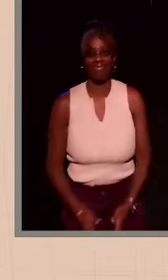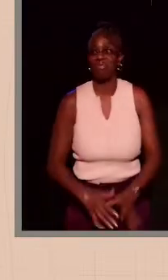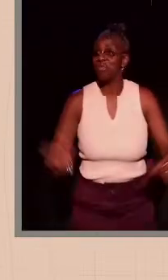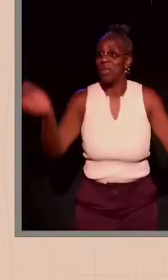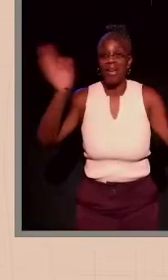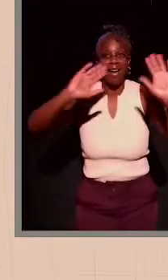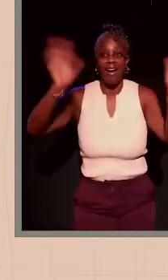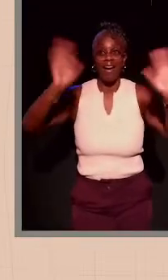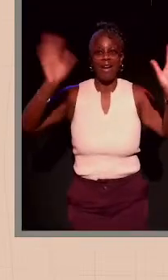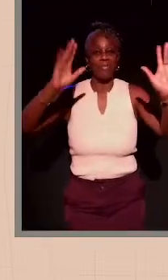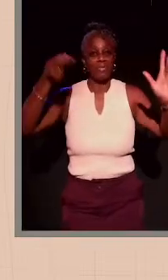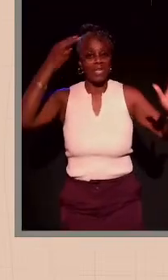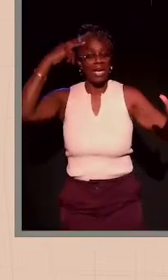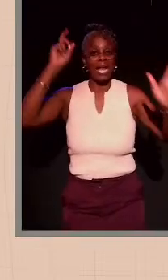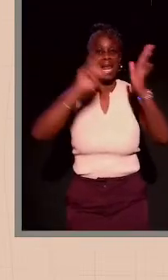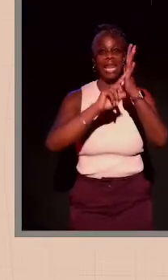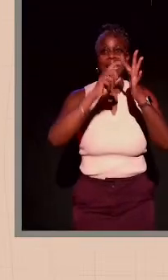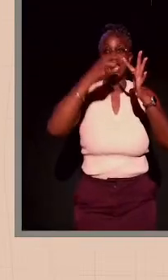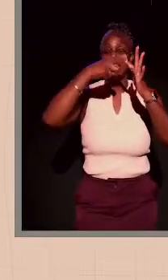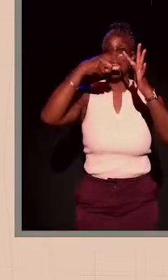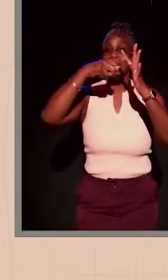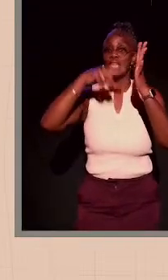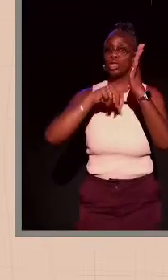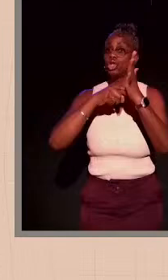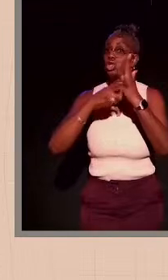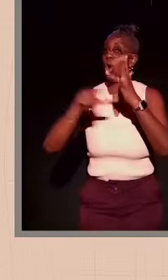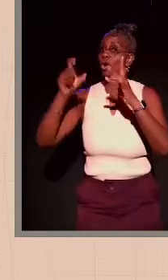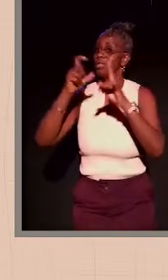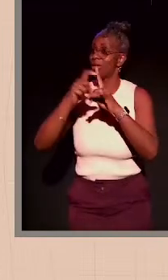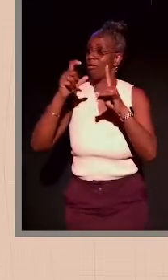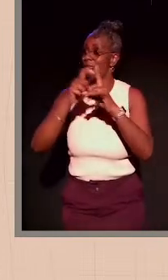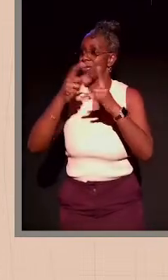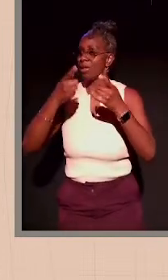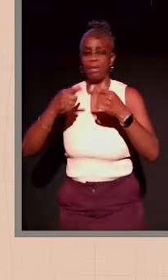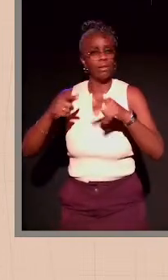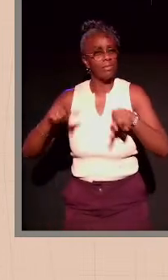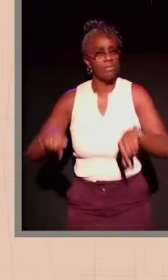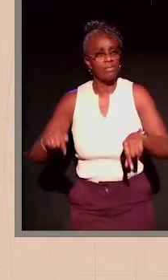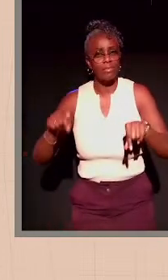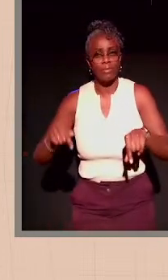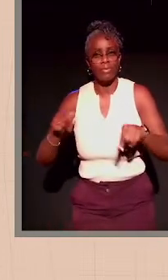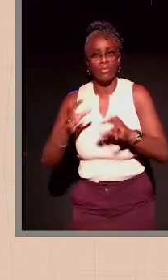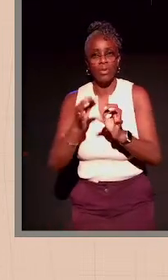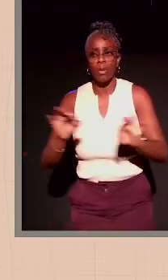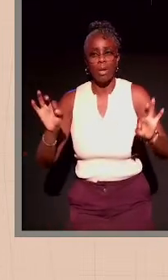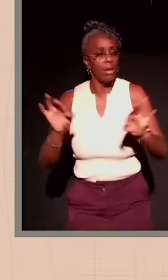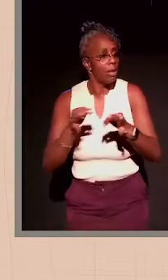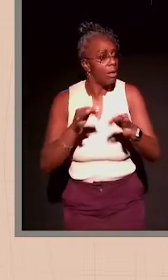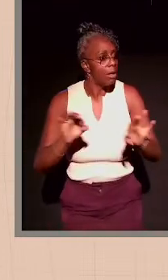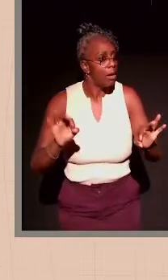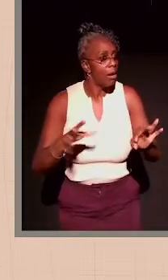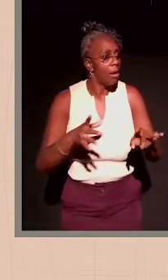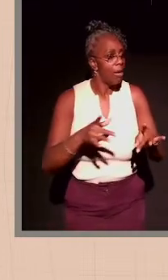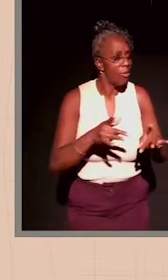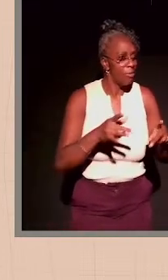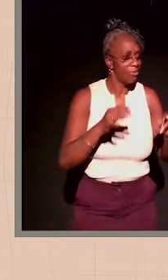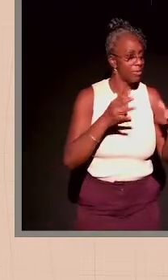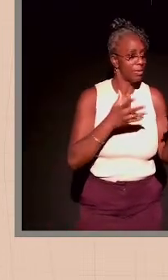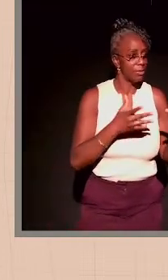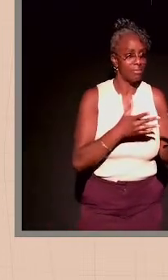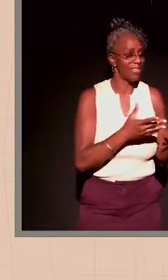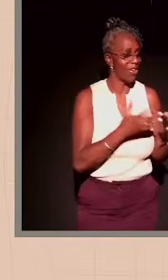Hello, my name is Todd Lacks, and I am a music technologist.